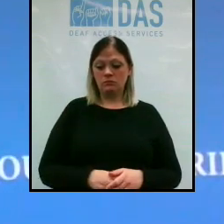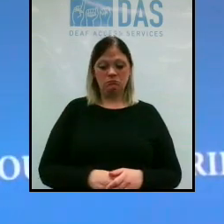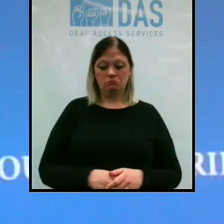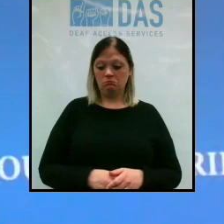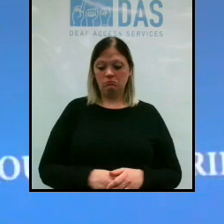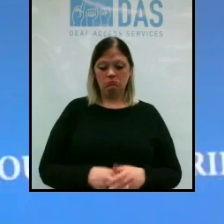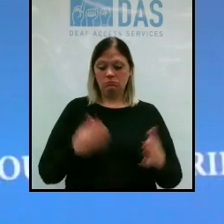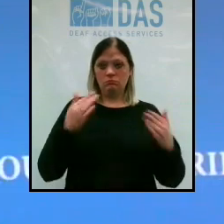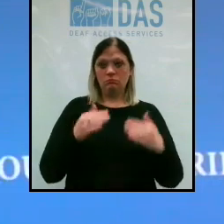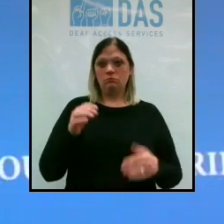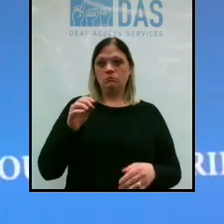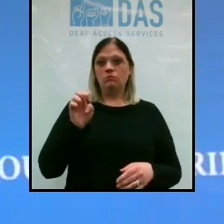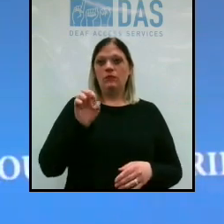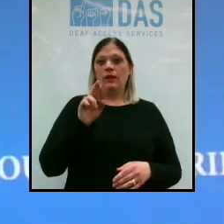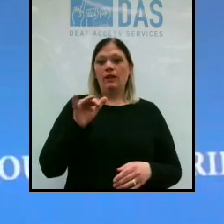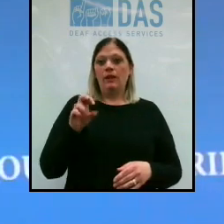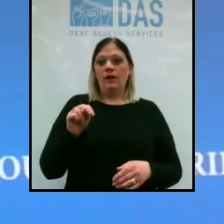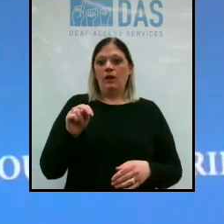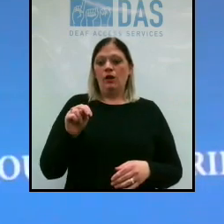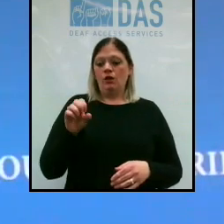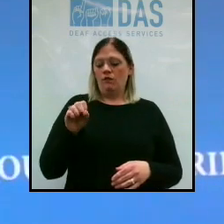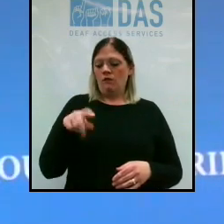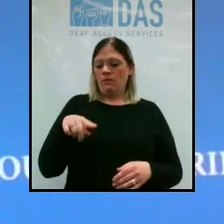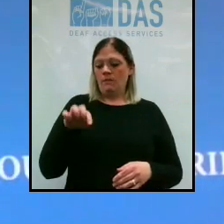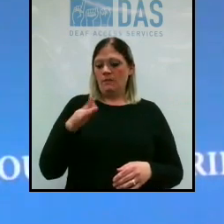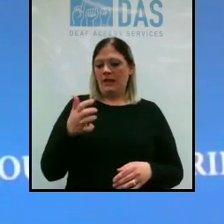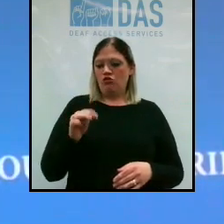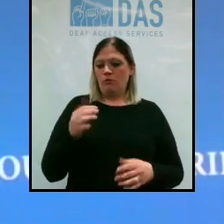If not, Aaron from Spectrum, do you have any more questions?